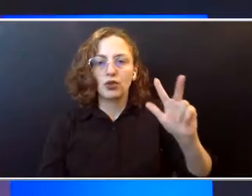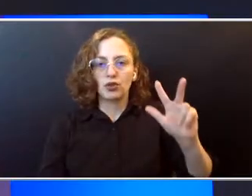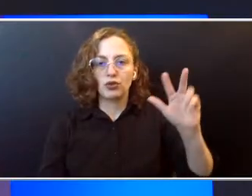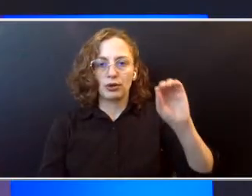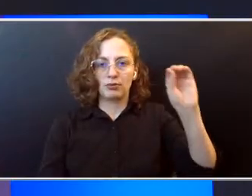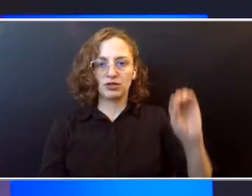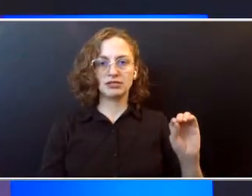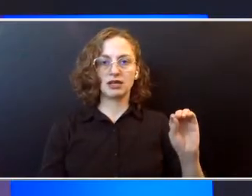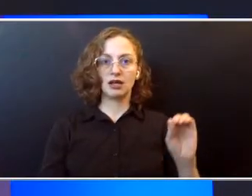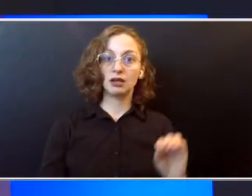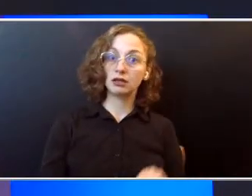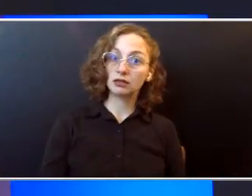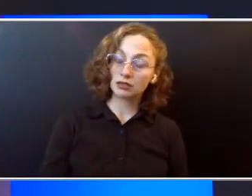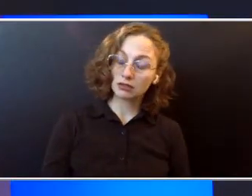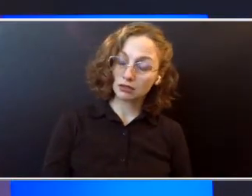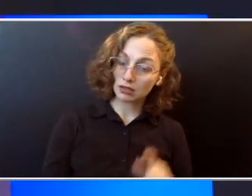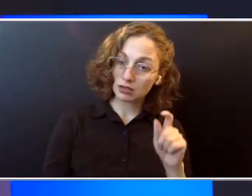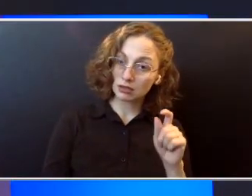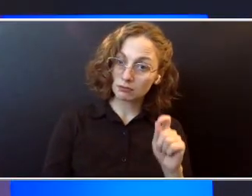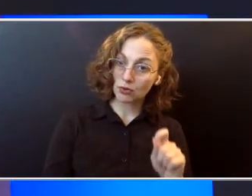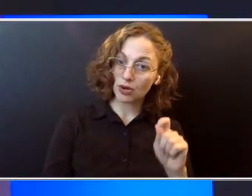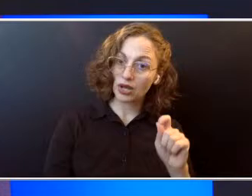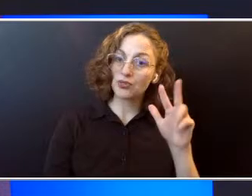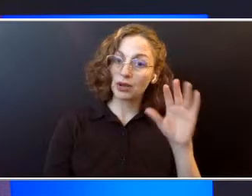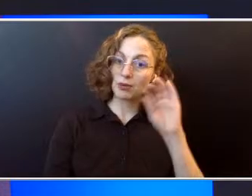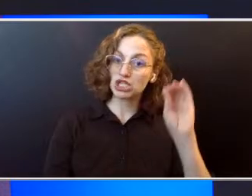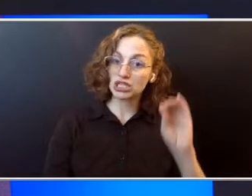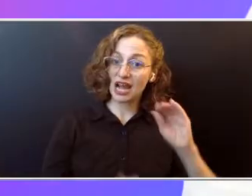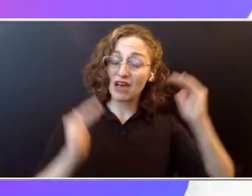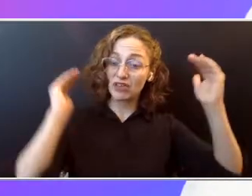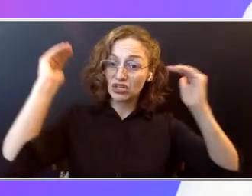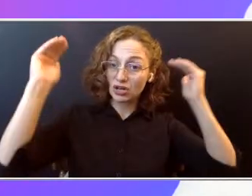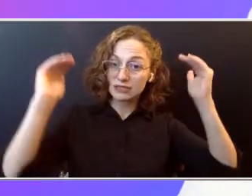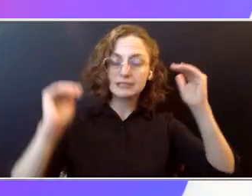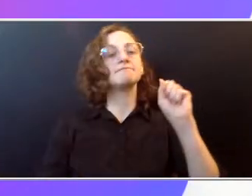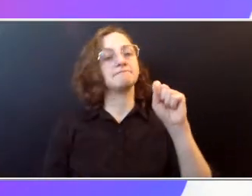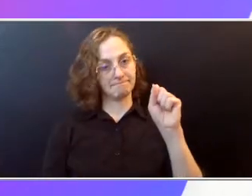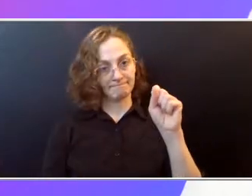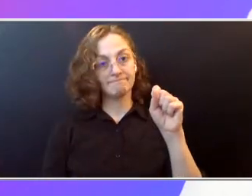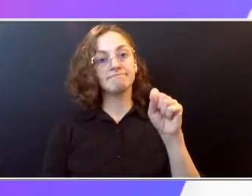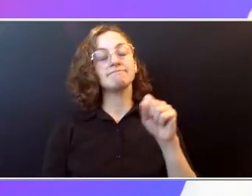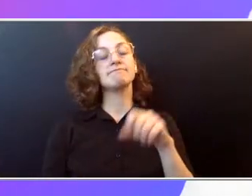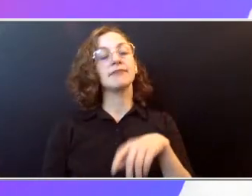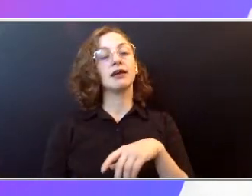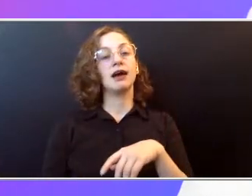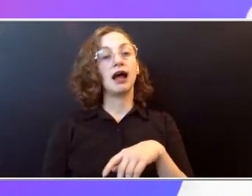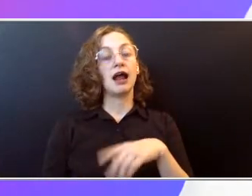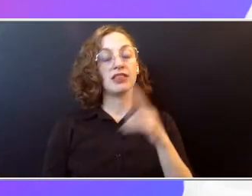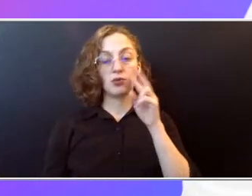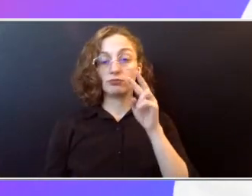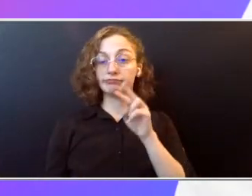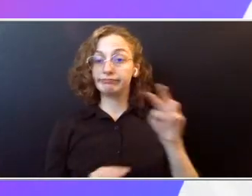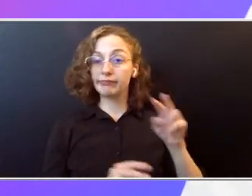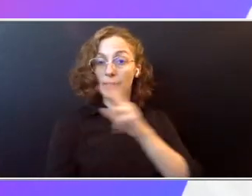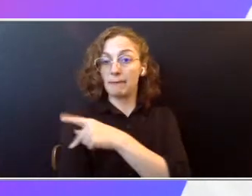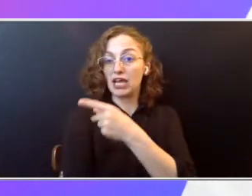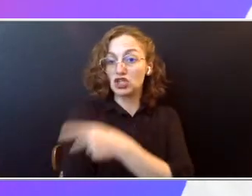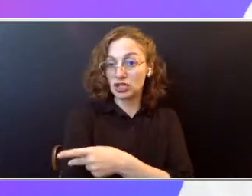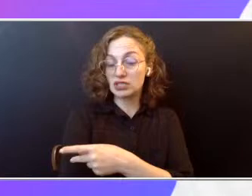0.3% are tested adults. For something that 30% has. Yes, and then when we looked at patients who had known cardiovascular disease, it went up